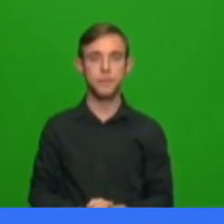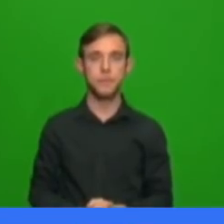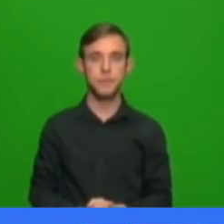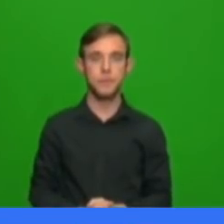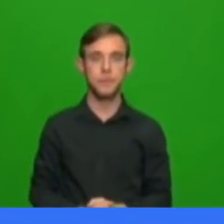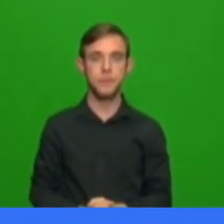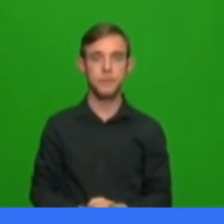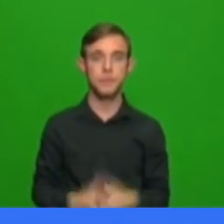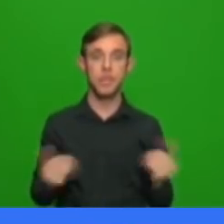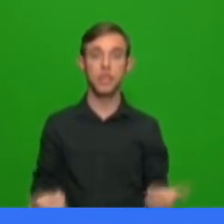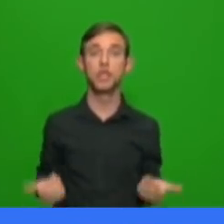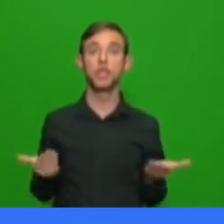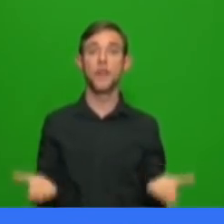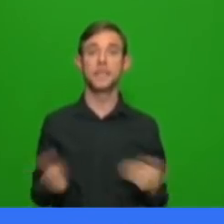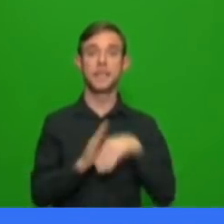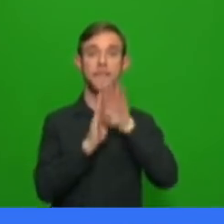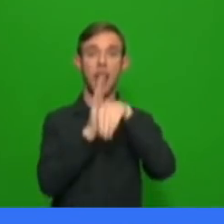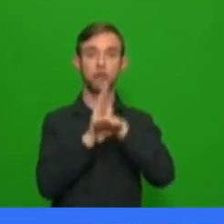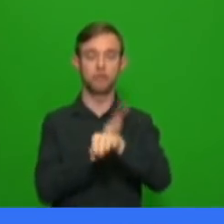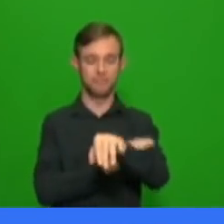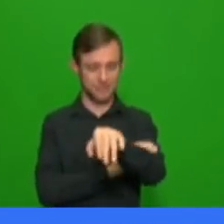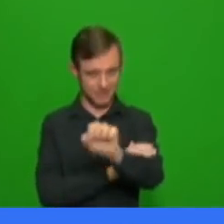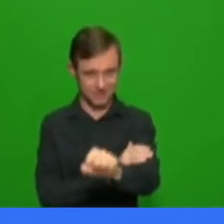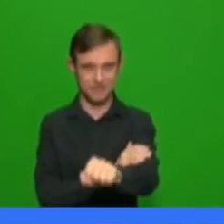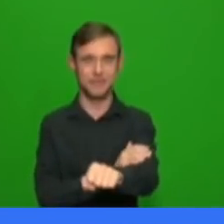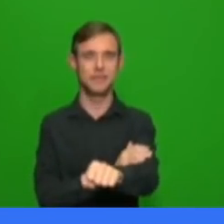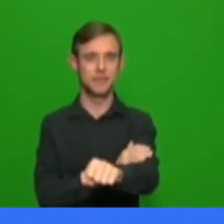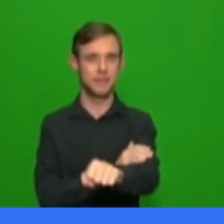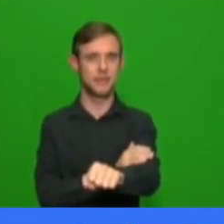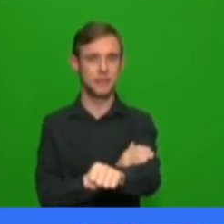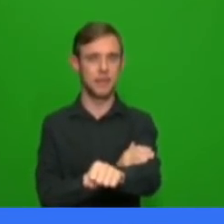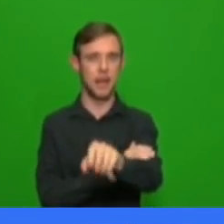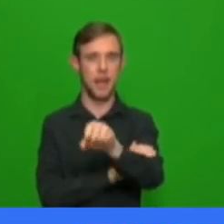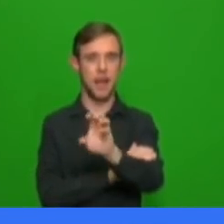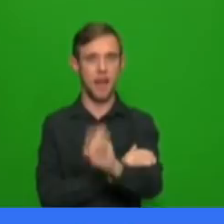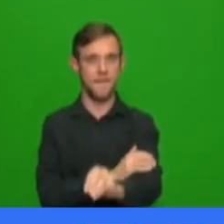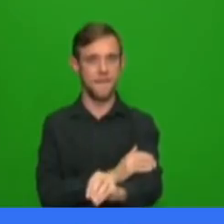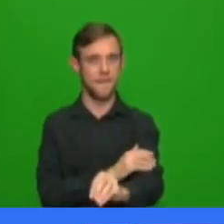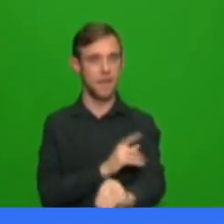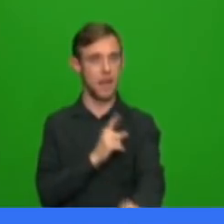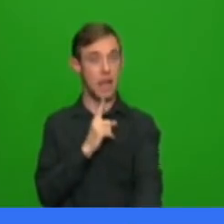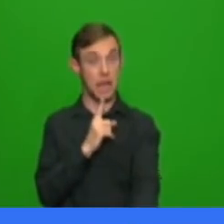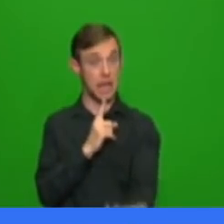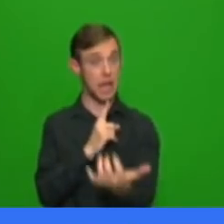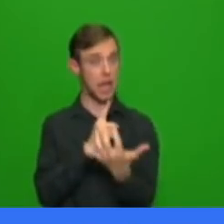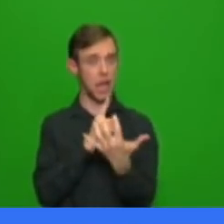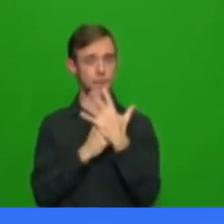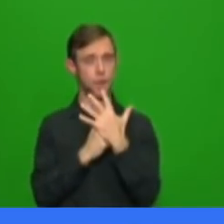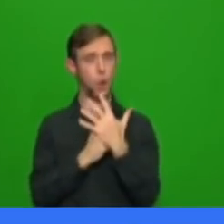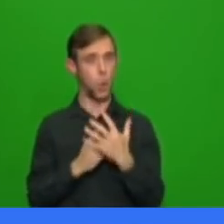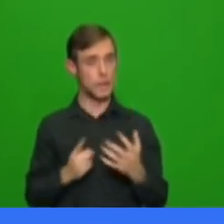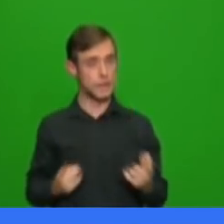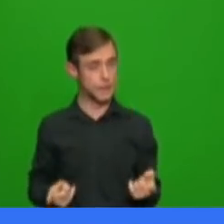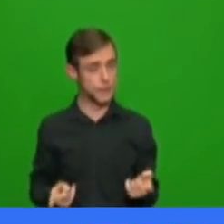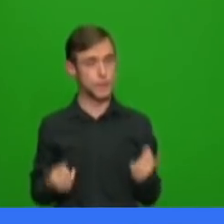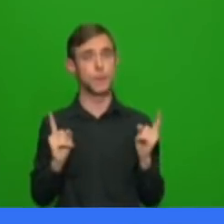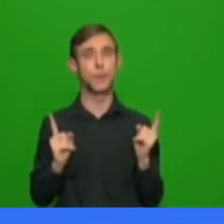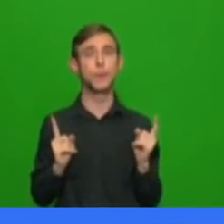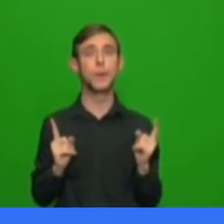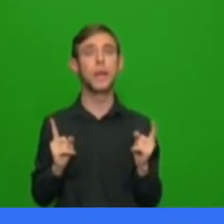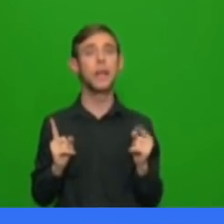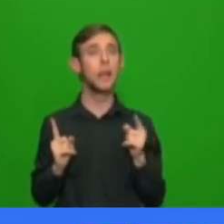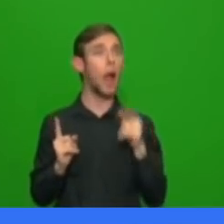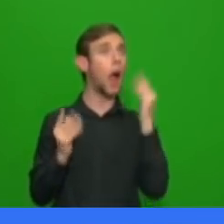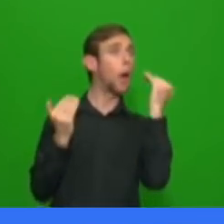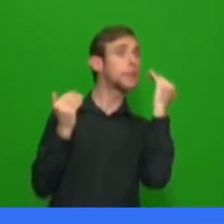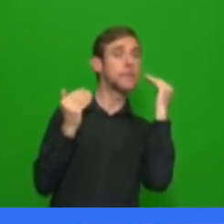services inflation. Yes, services inflation does have a very strong influence on inflation